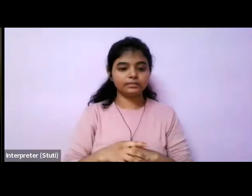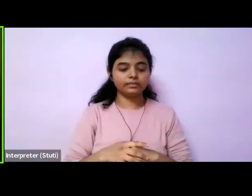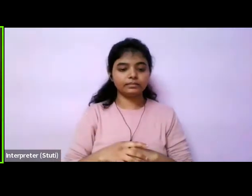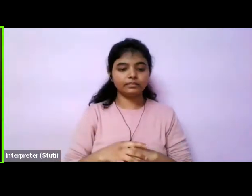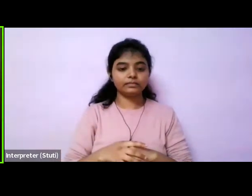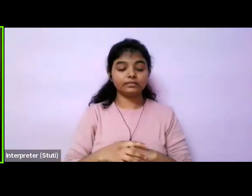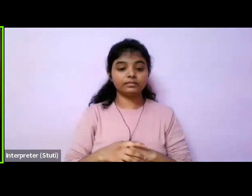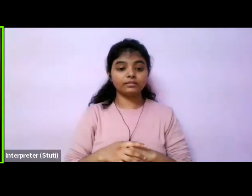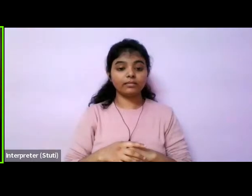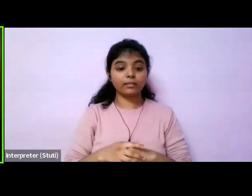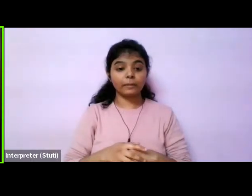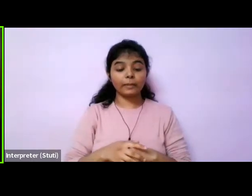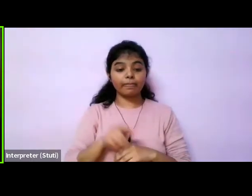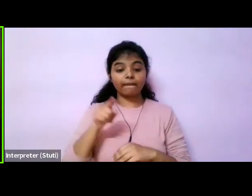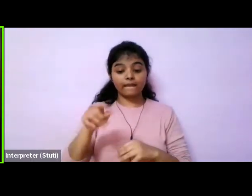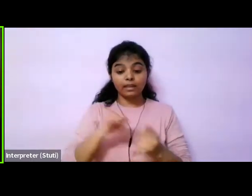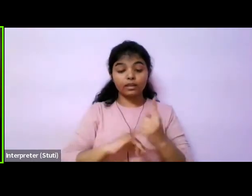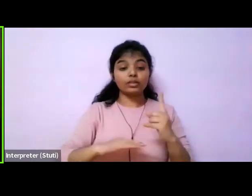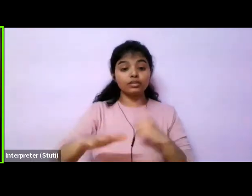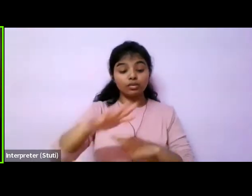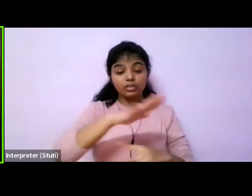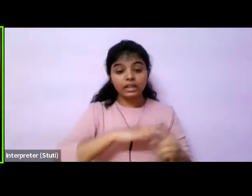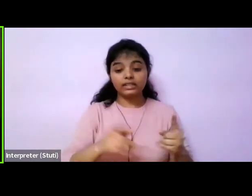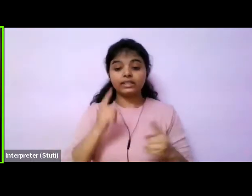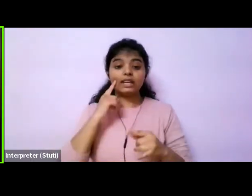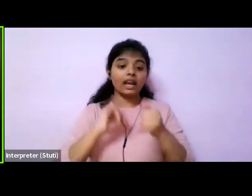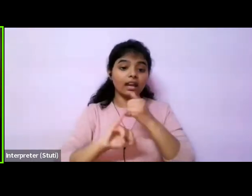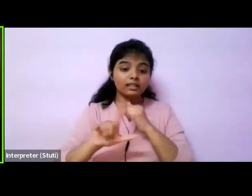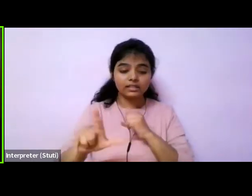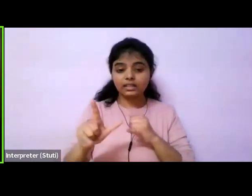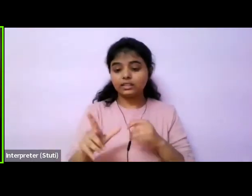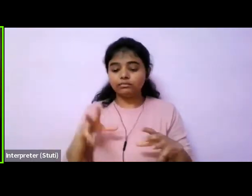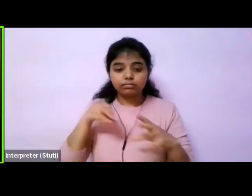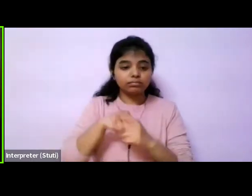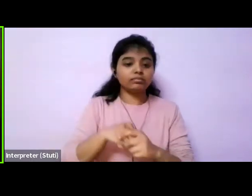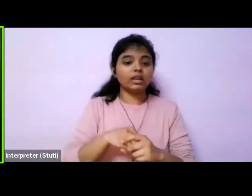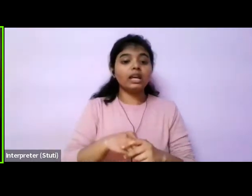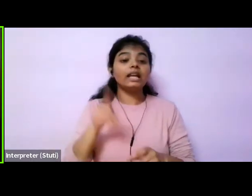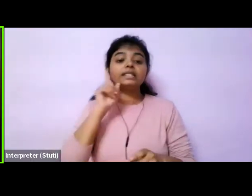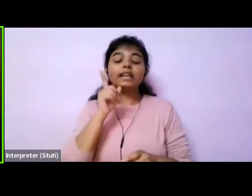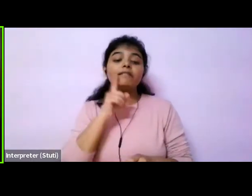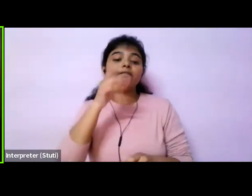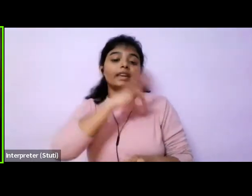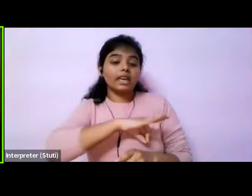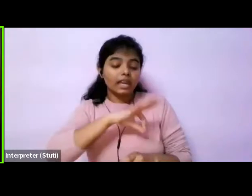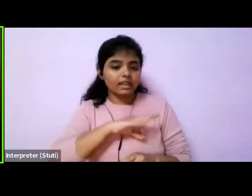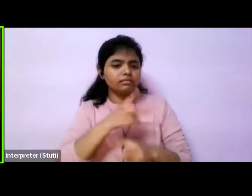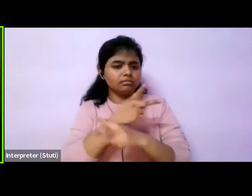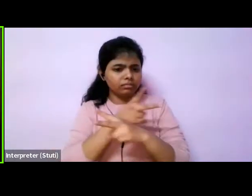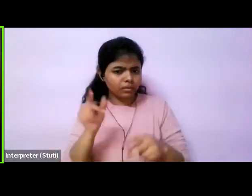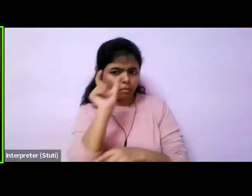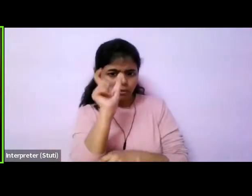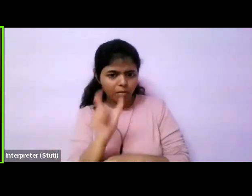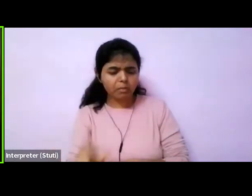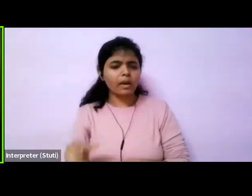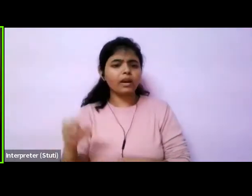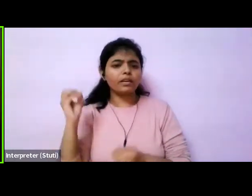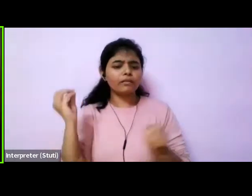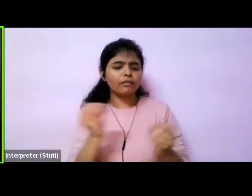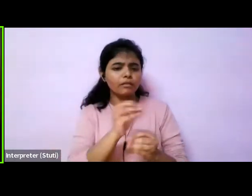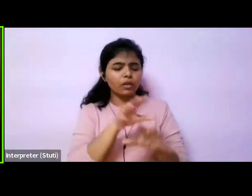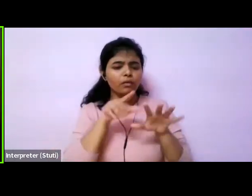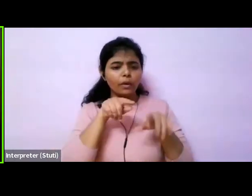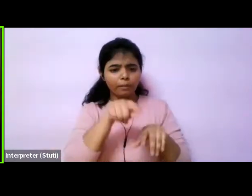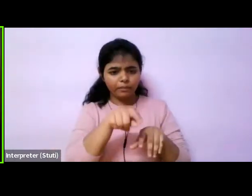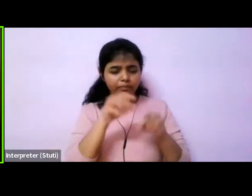Induction into deaf sociality through ISL and consequent deaf gain confers Madan an identity accruing from his deafness. But this